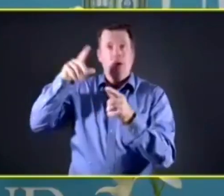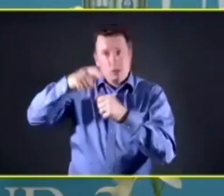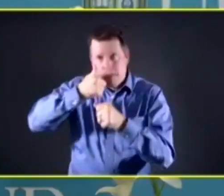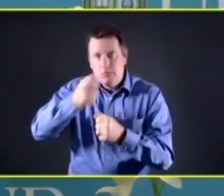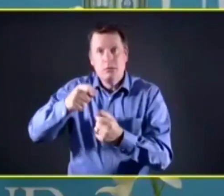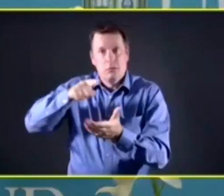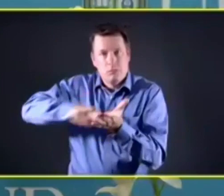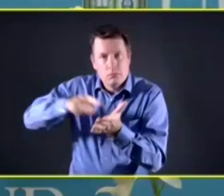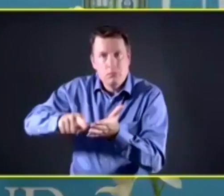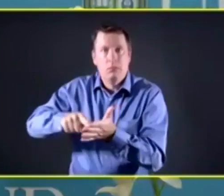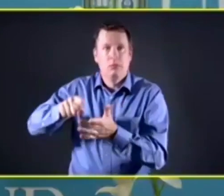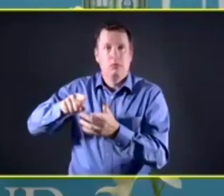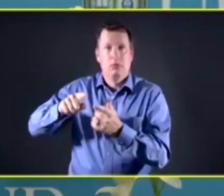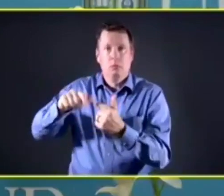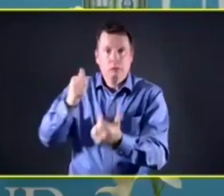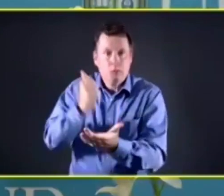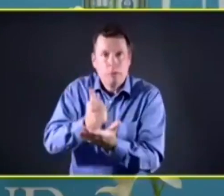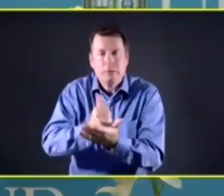inpatients, outpatients,